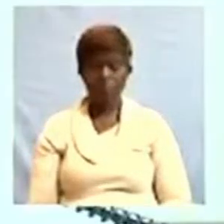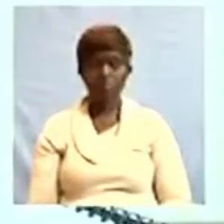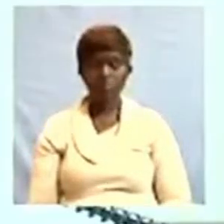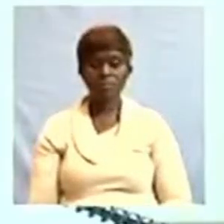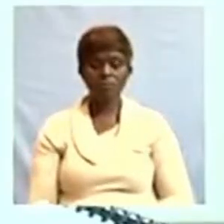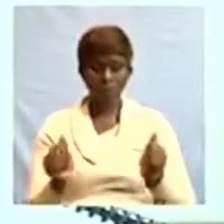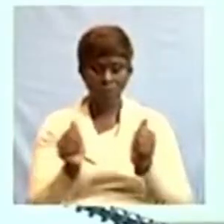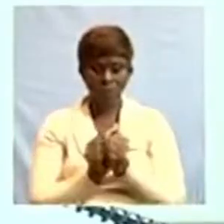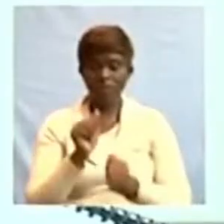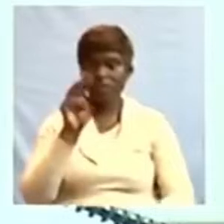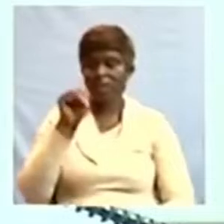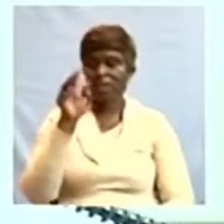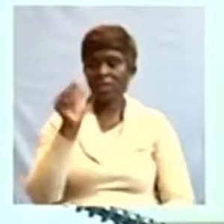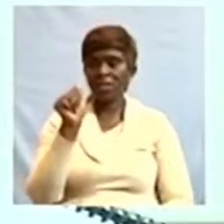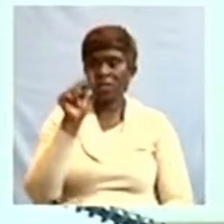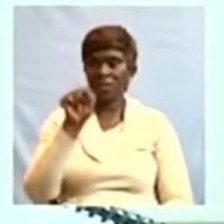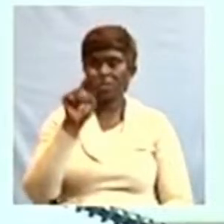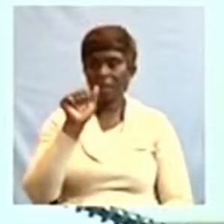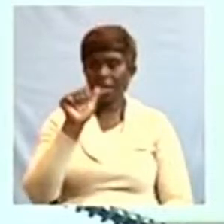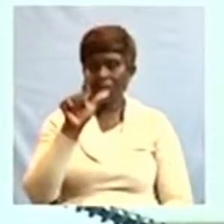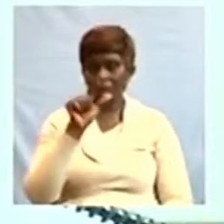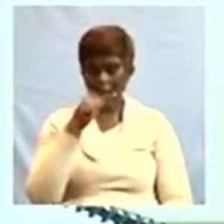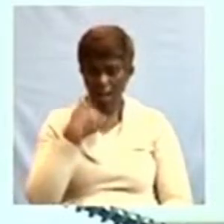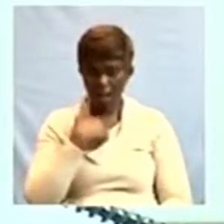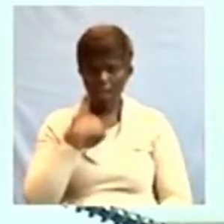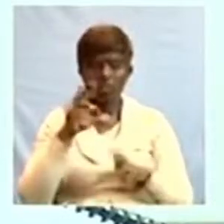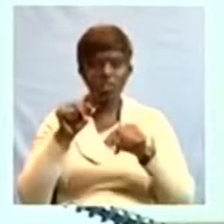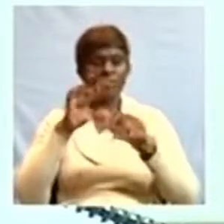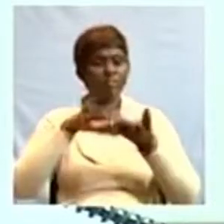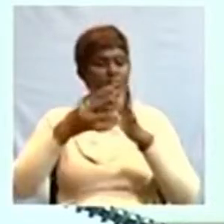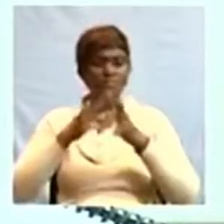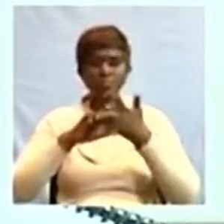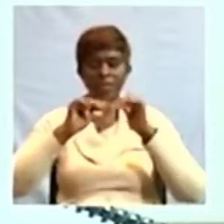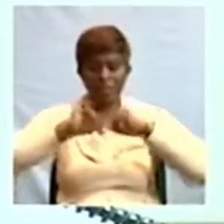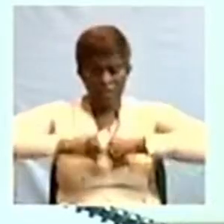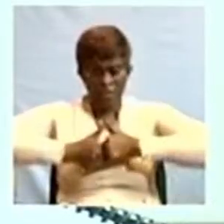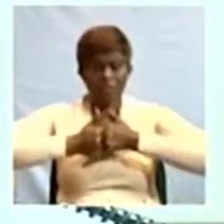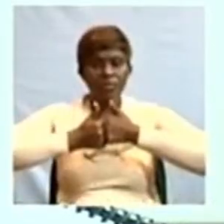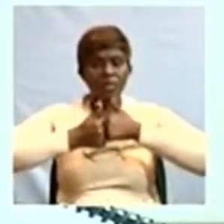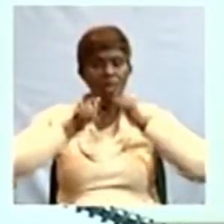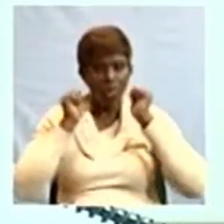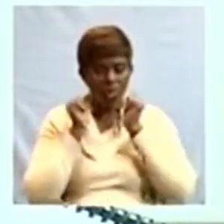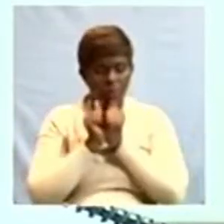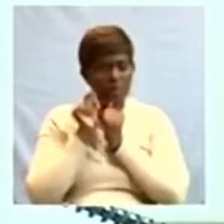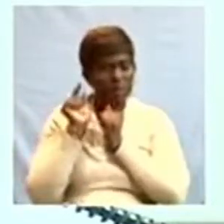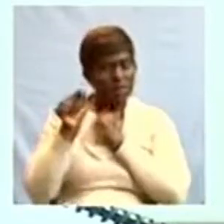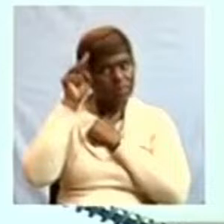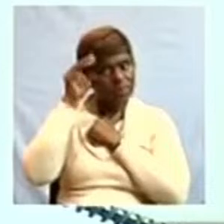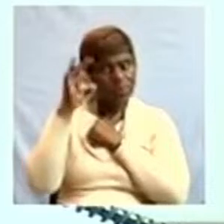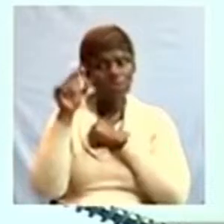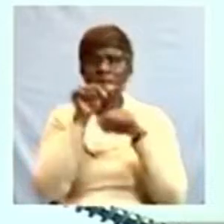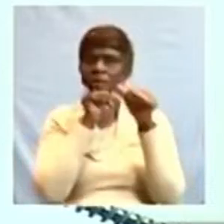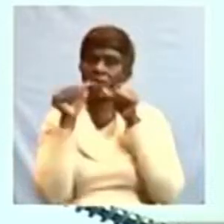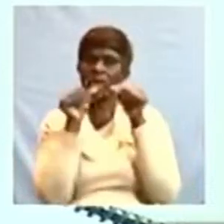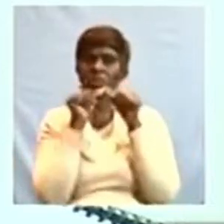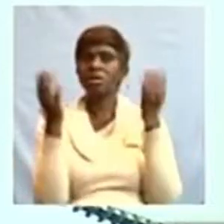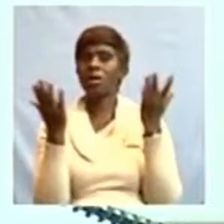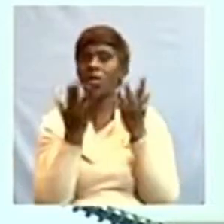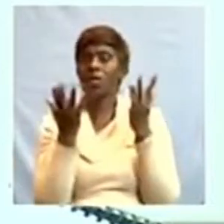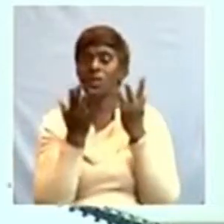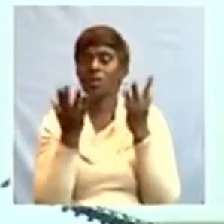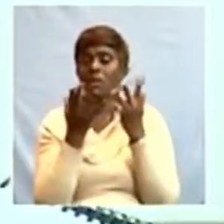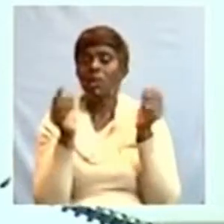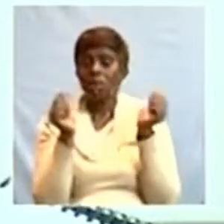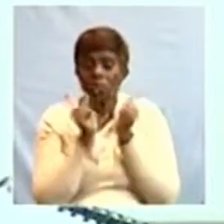With the manual system, there was no integration between ourselves and Ministry of Agriculture